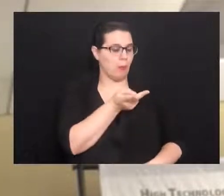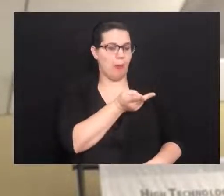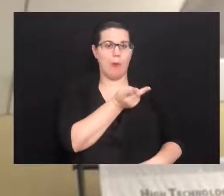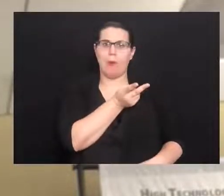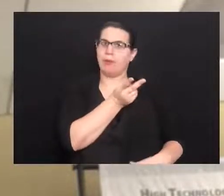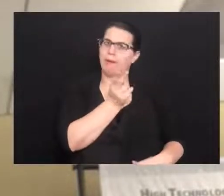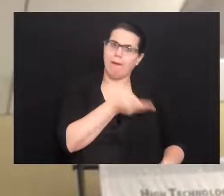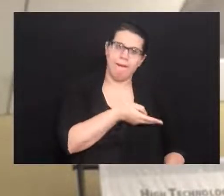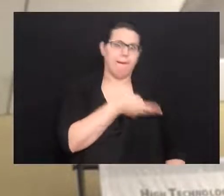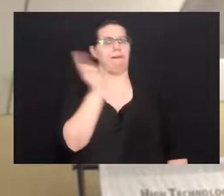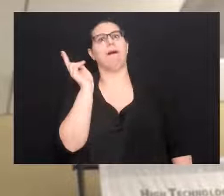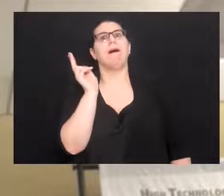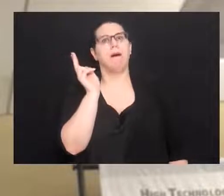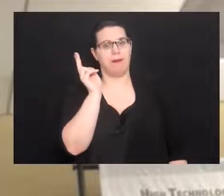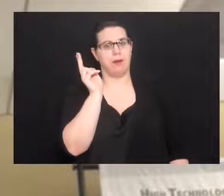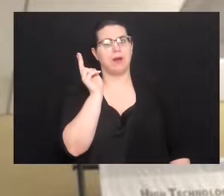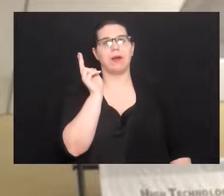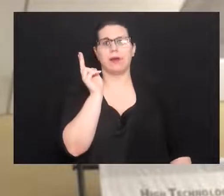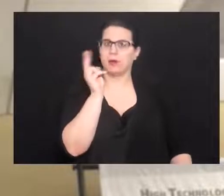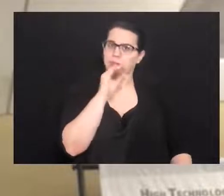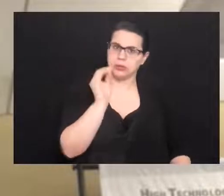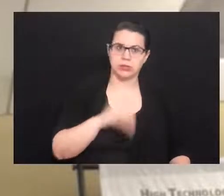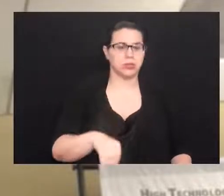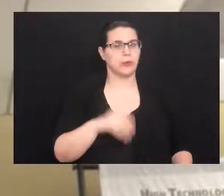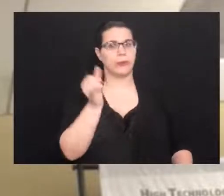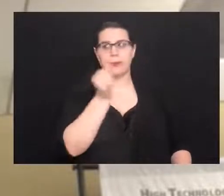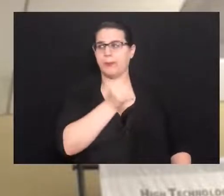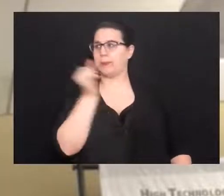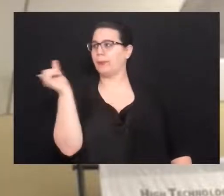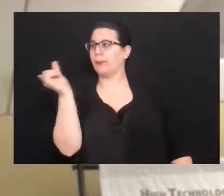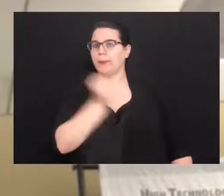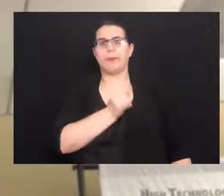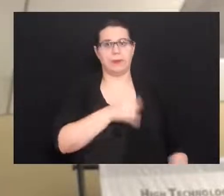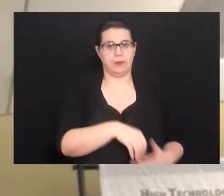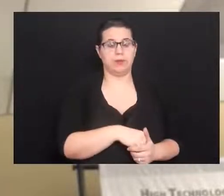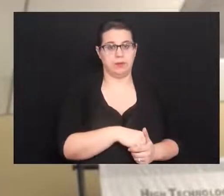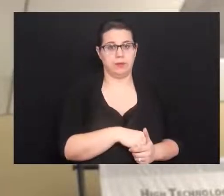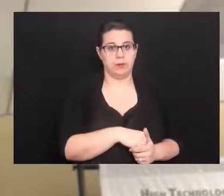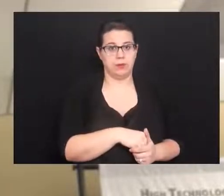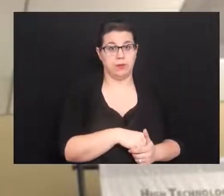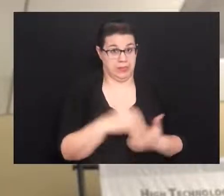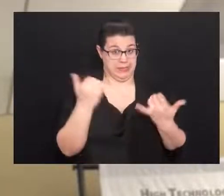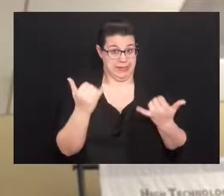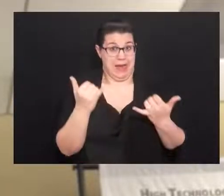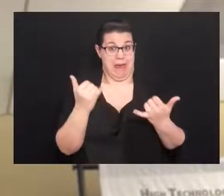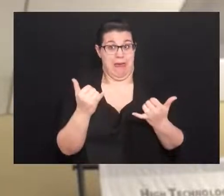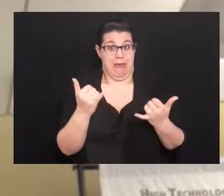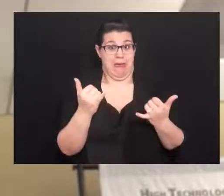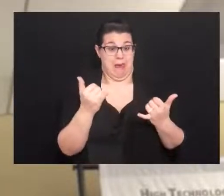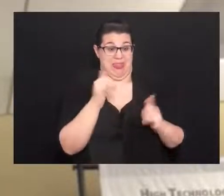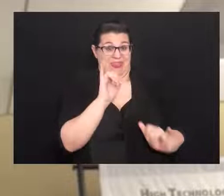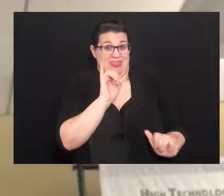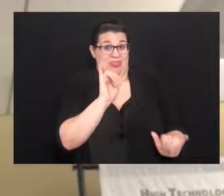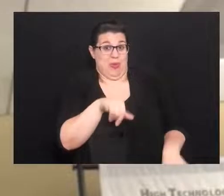percentage of those patients in the hospital. And right now, we continue to see an uptick in